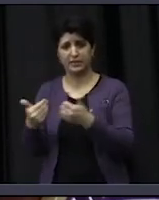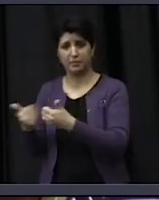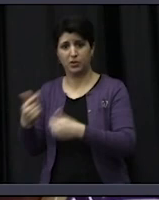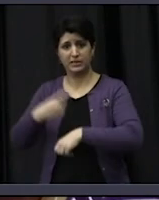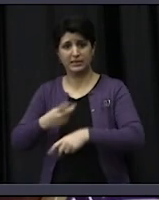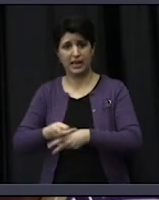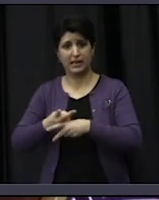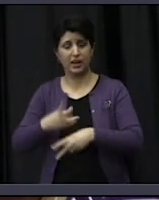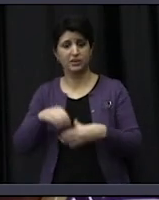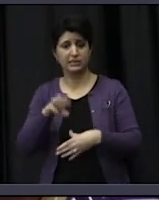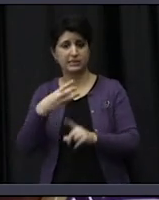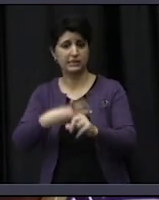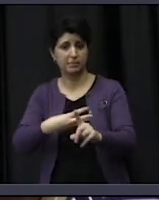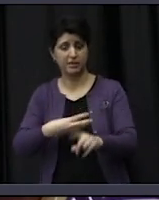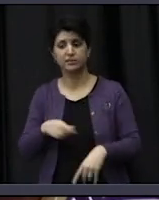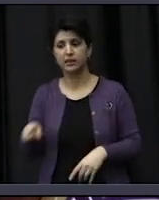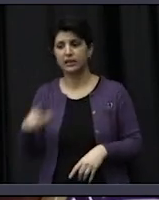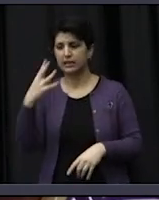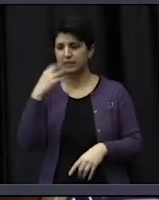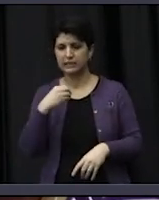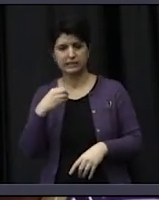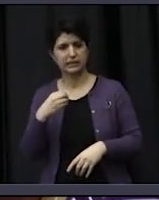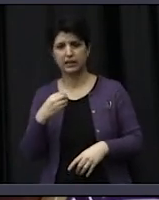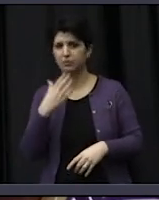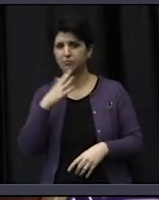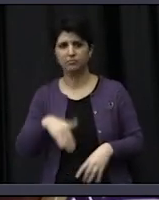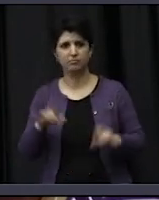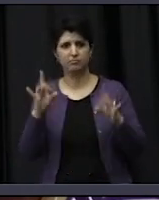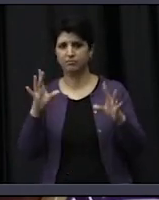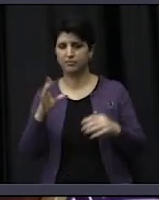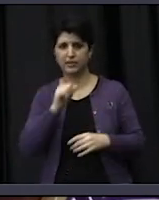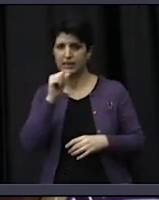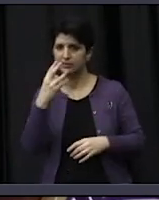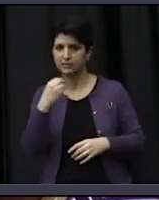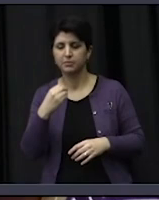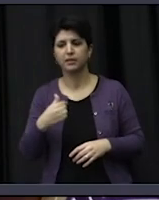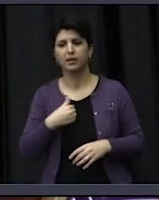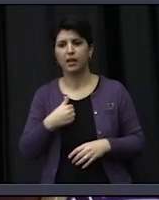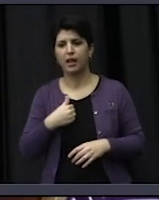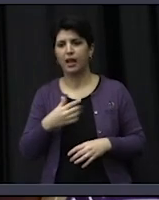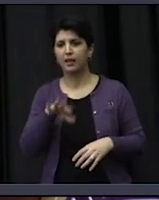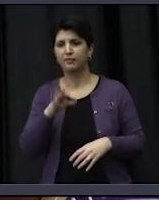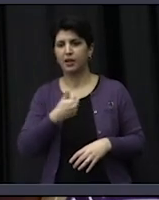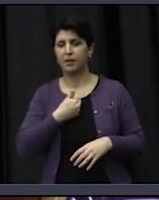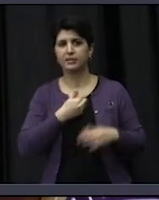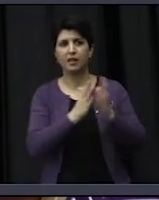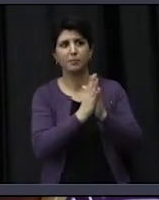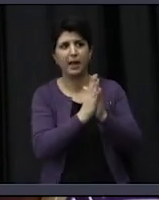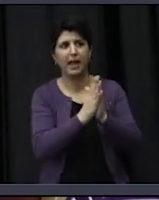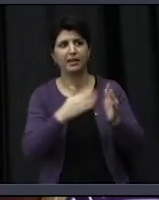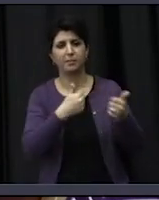6 months. His sleep took an aggressive turn for the worse, and I found myself begging my superiors for sympathy as